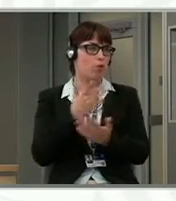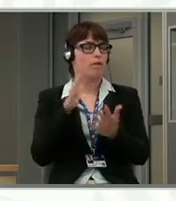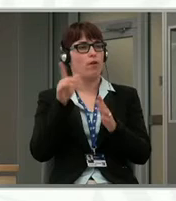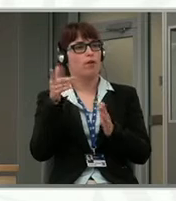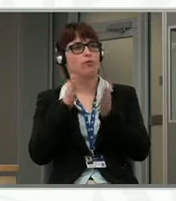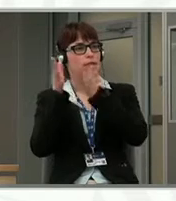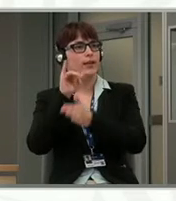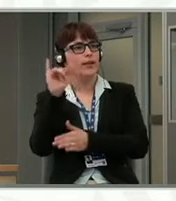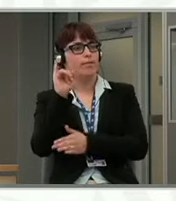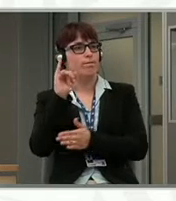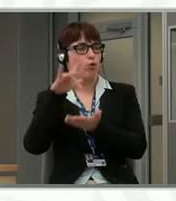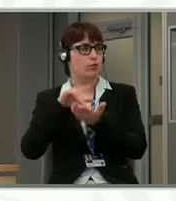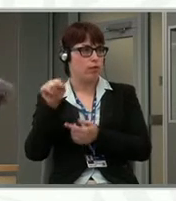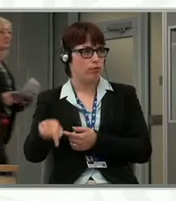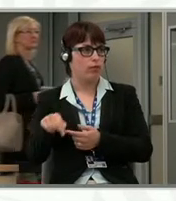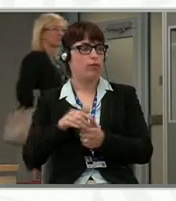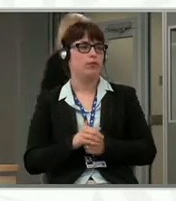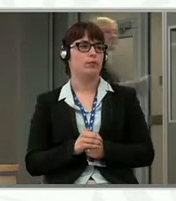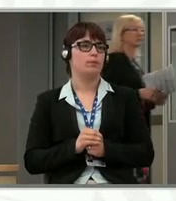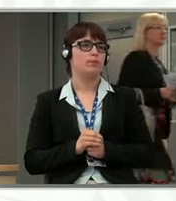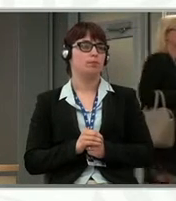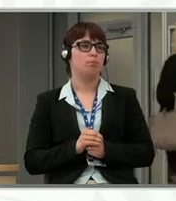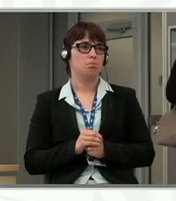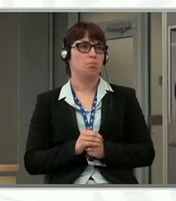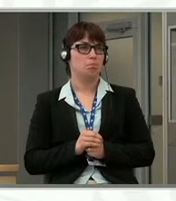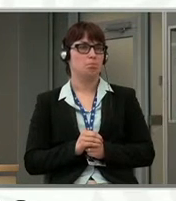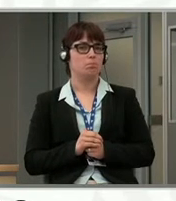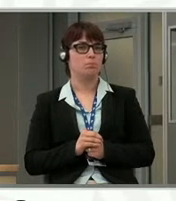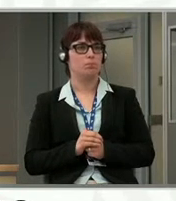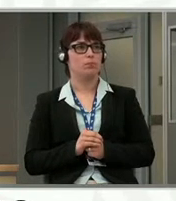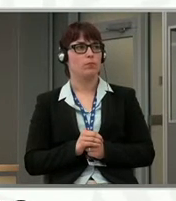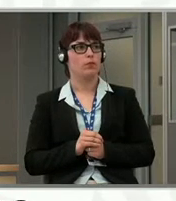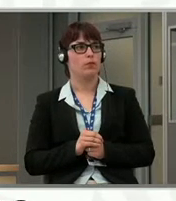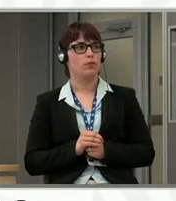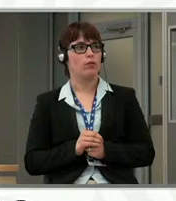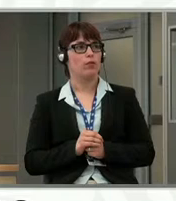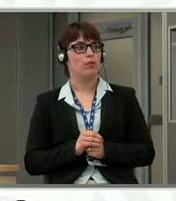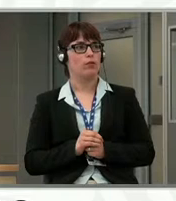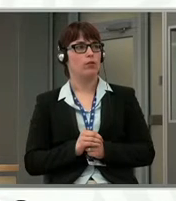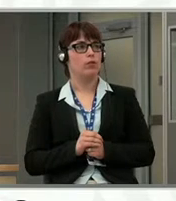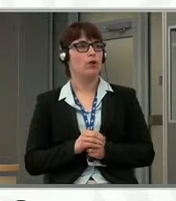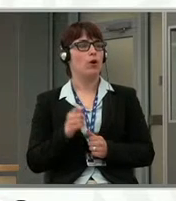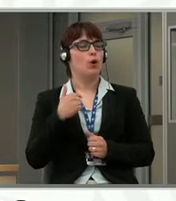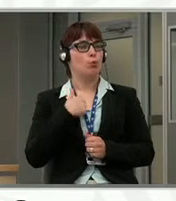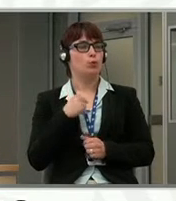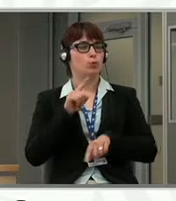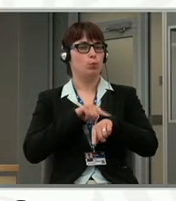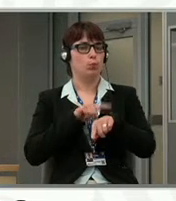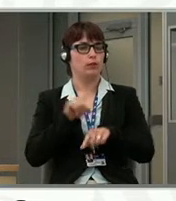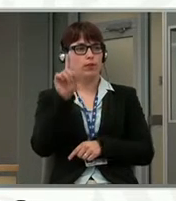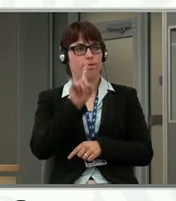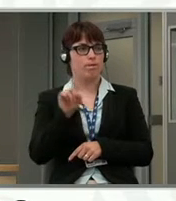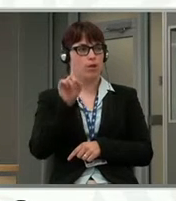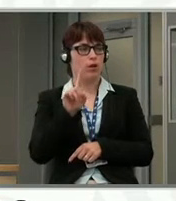at the 1 o'clock, we have a snack just where the coffee break before. Okay, that's small